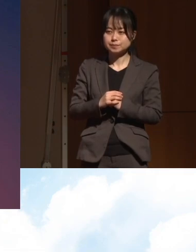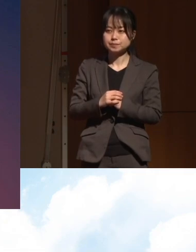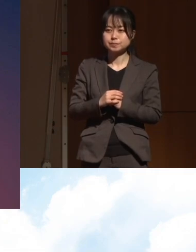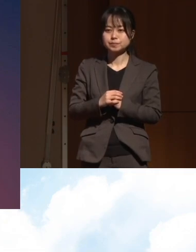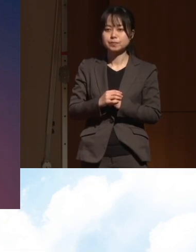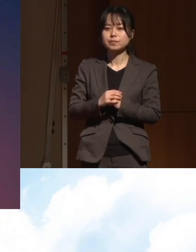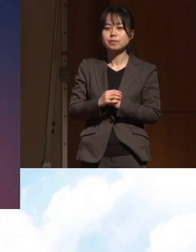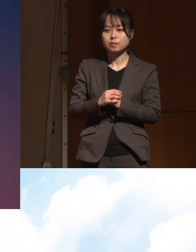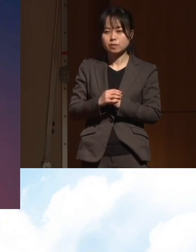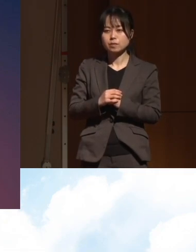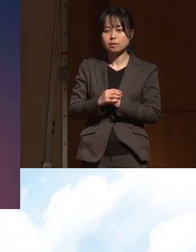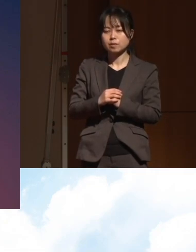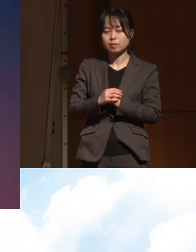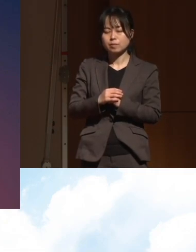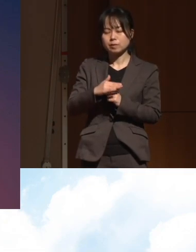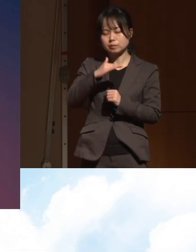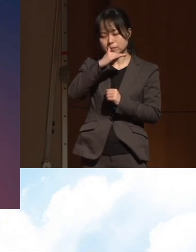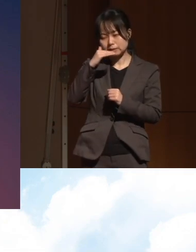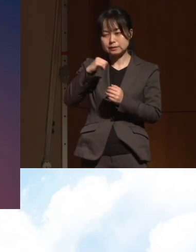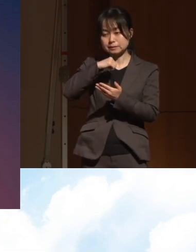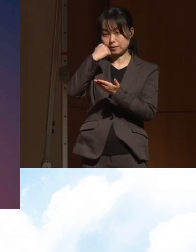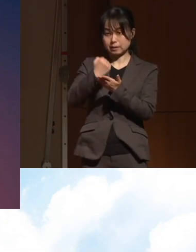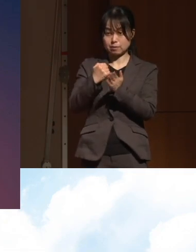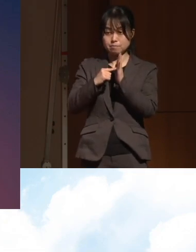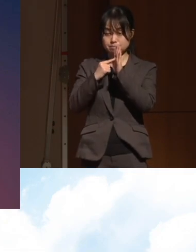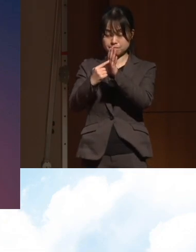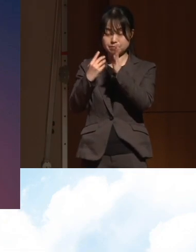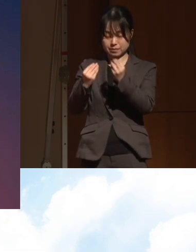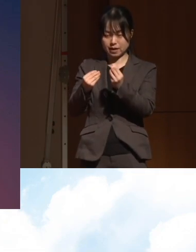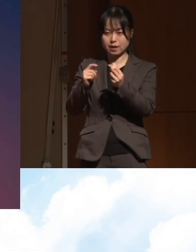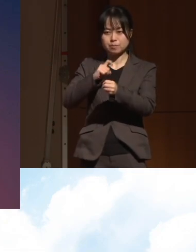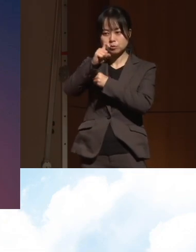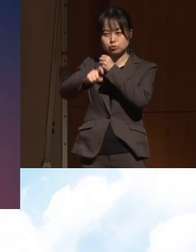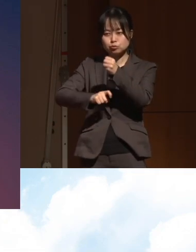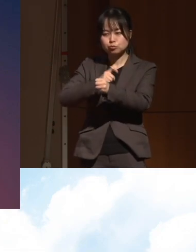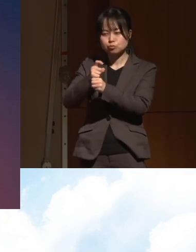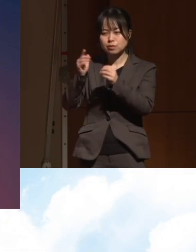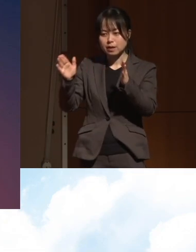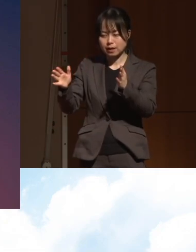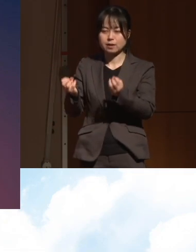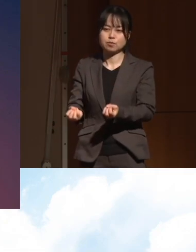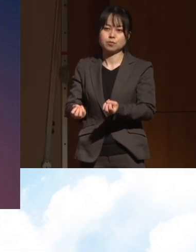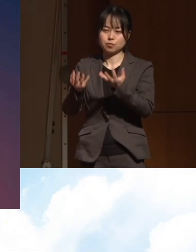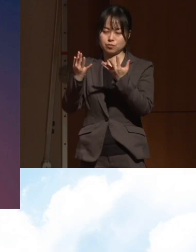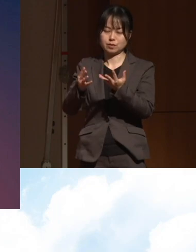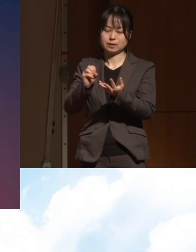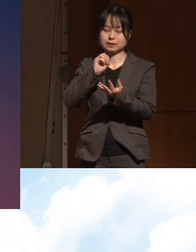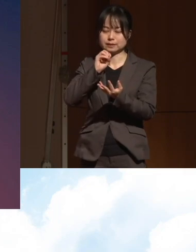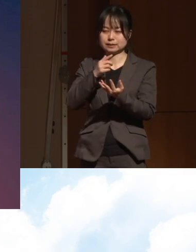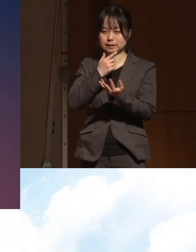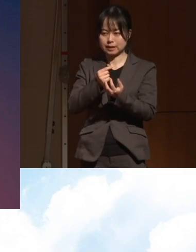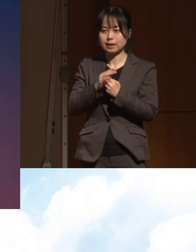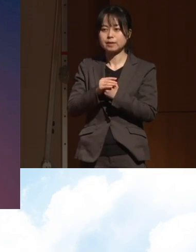accomplishment in the first decade, and many more successes to you.